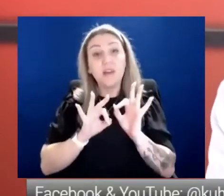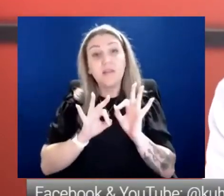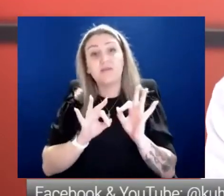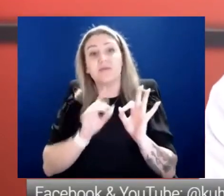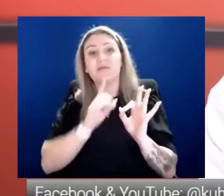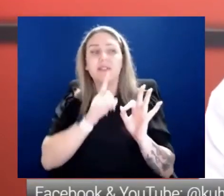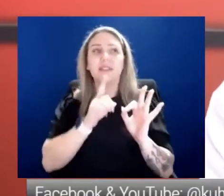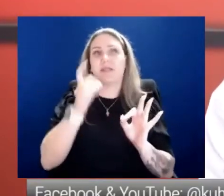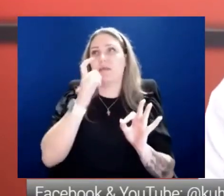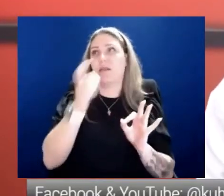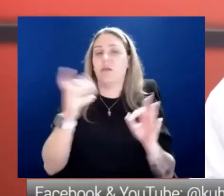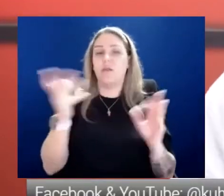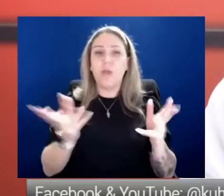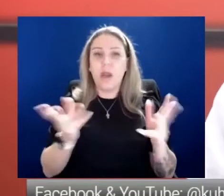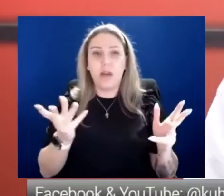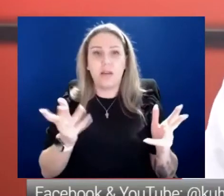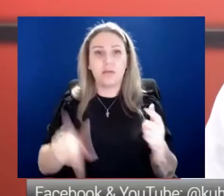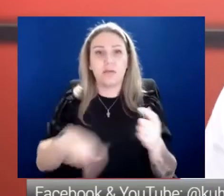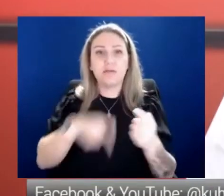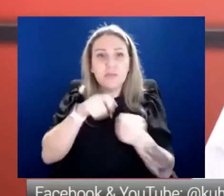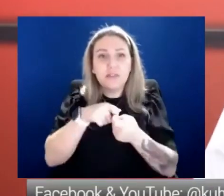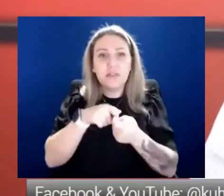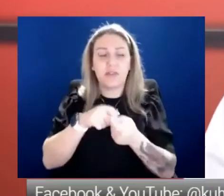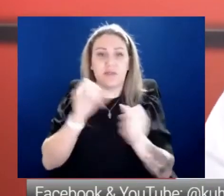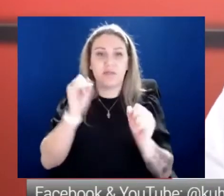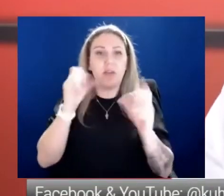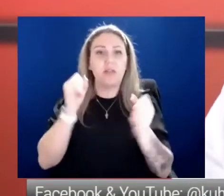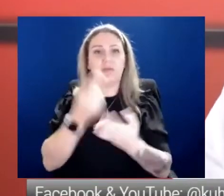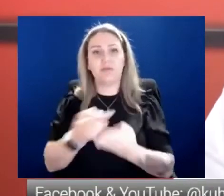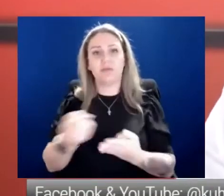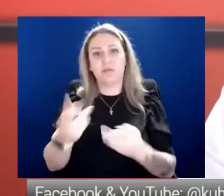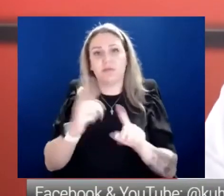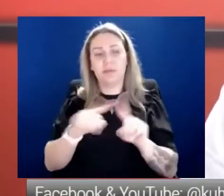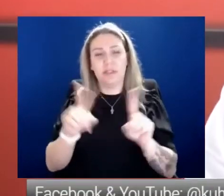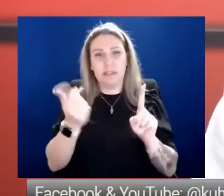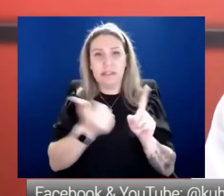a specific, very awesome resource, but just anything, at least taking